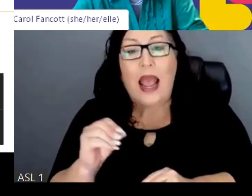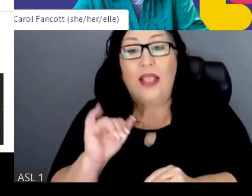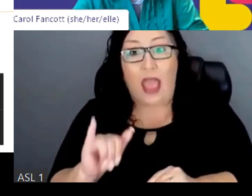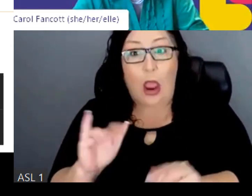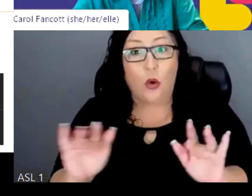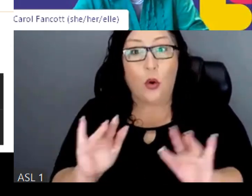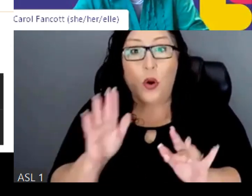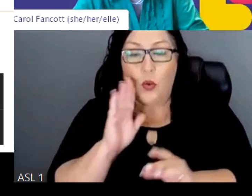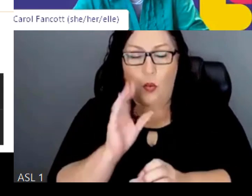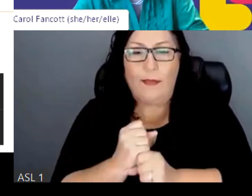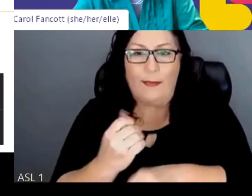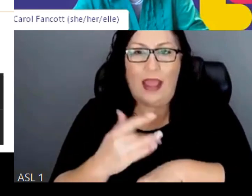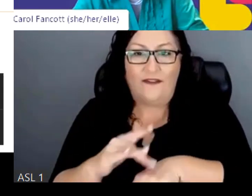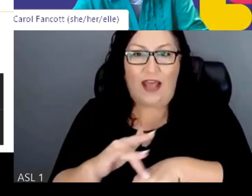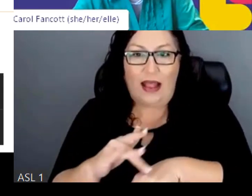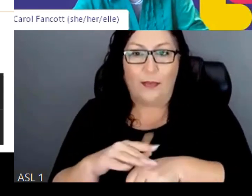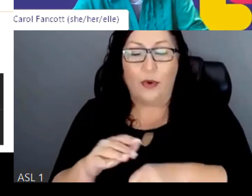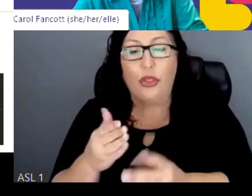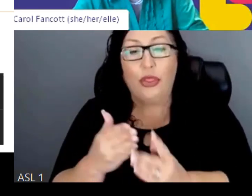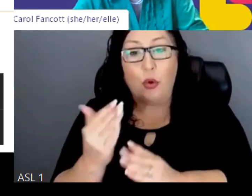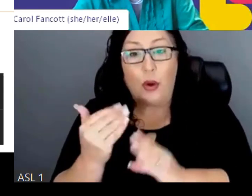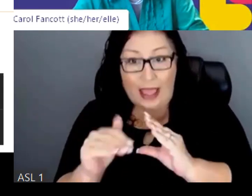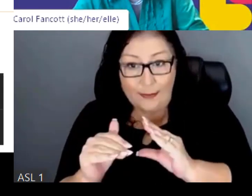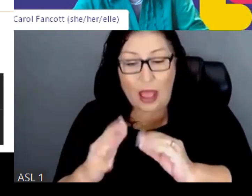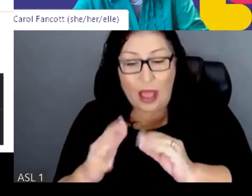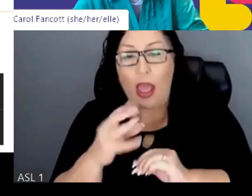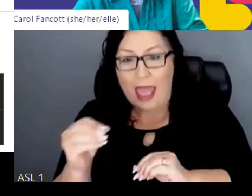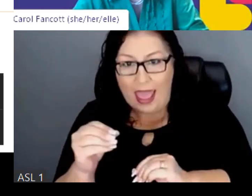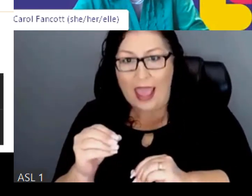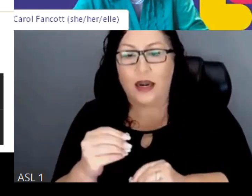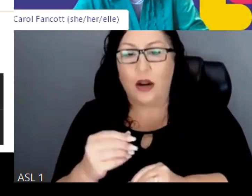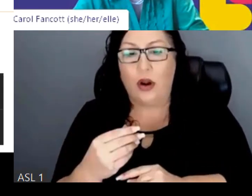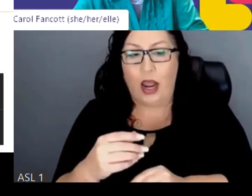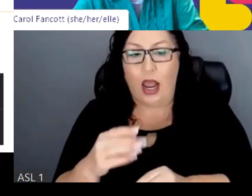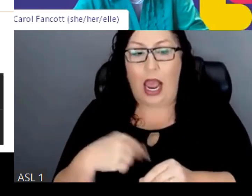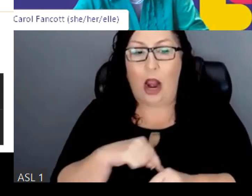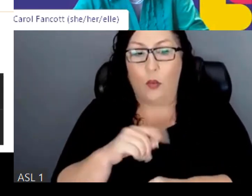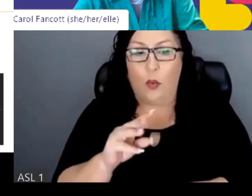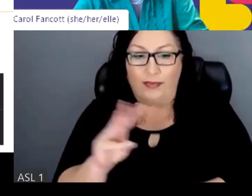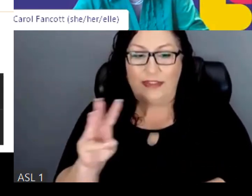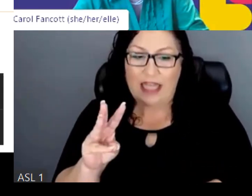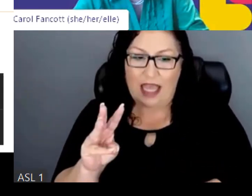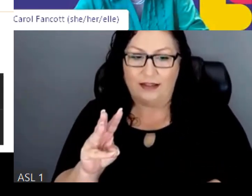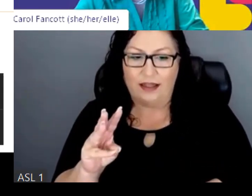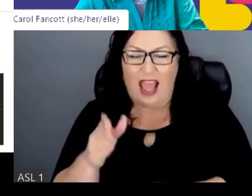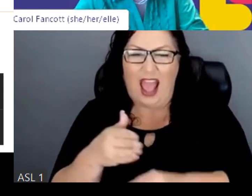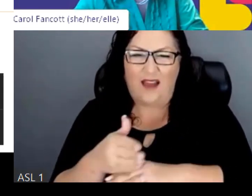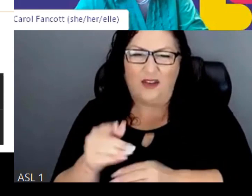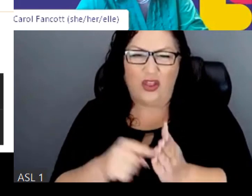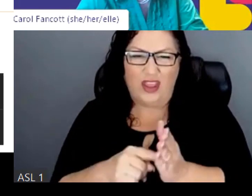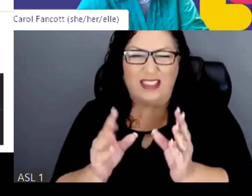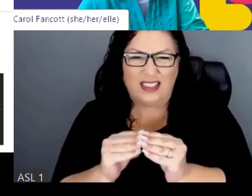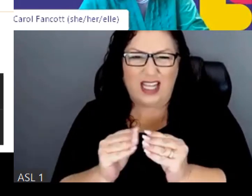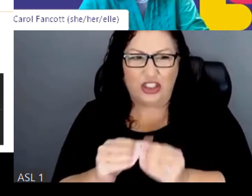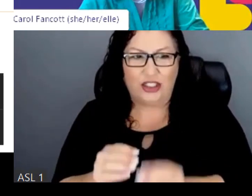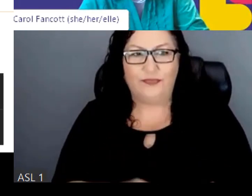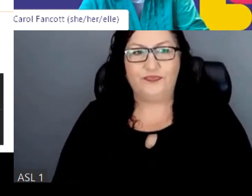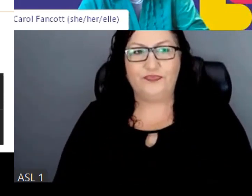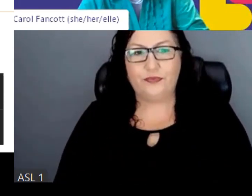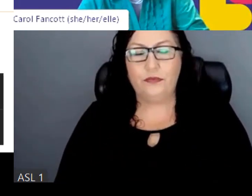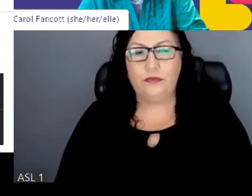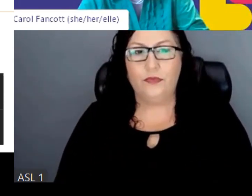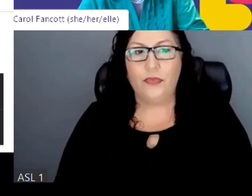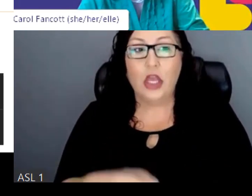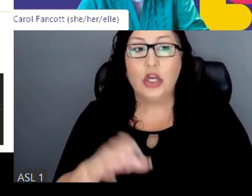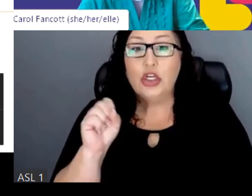recorded and the recording will be made available via email and on HEC's website in the days following this session.